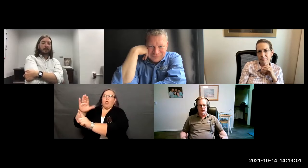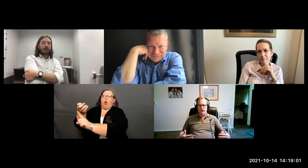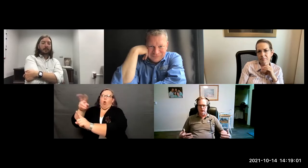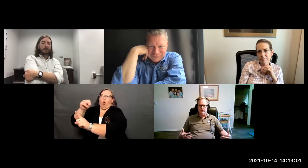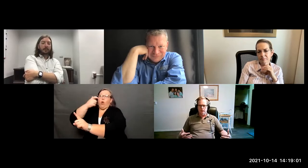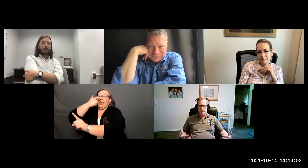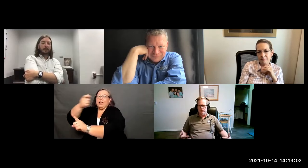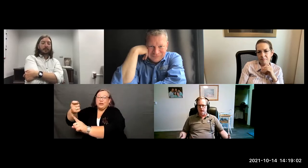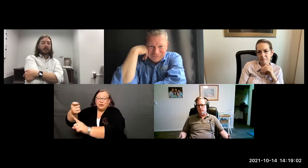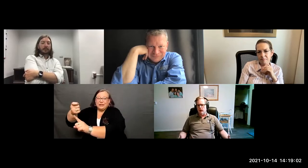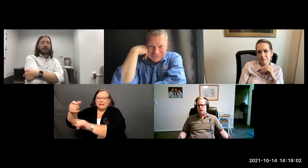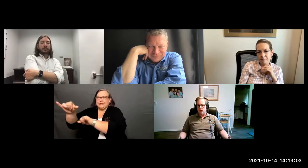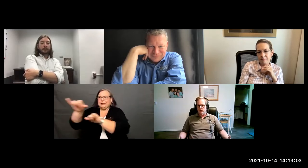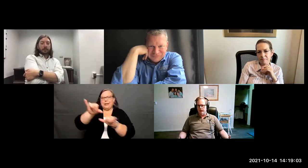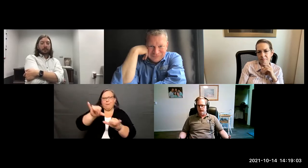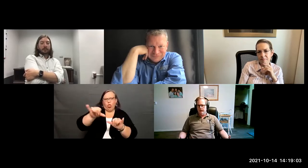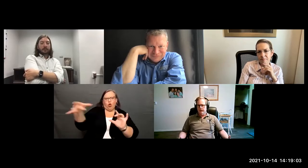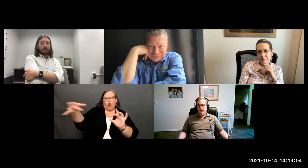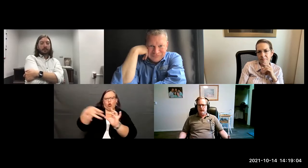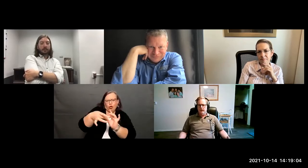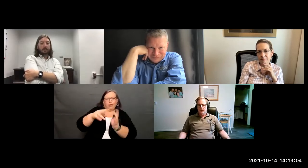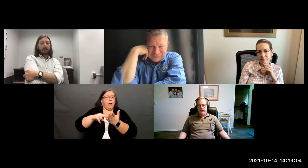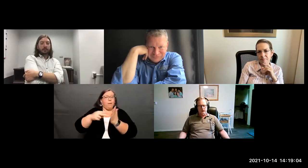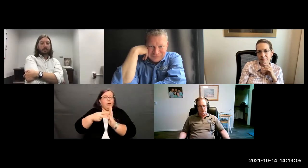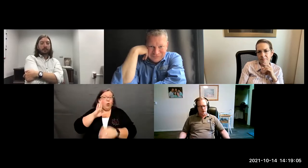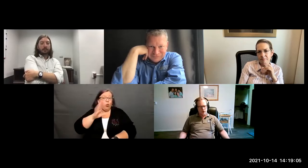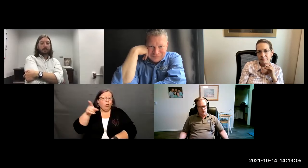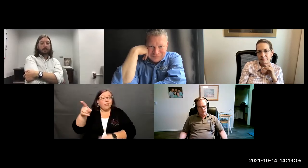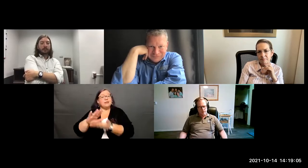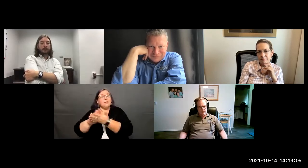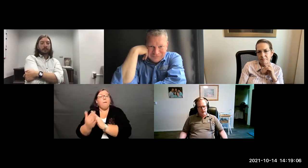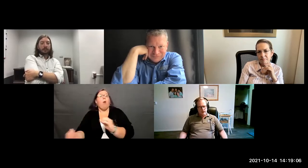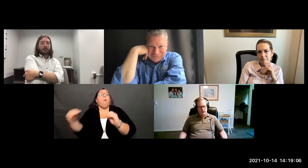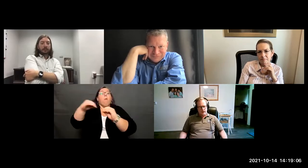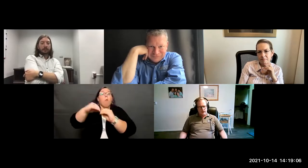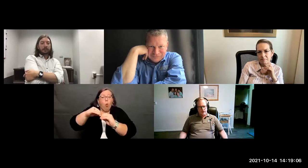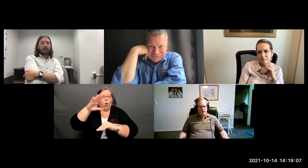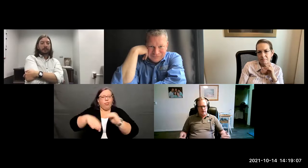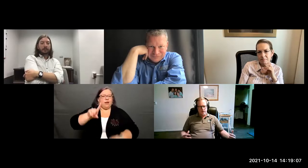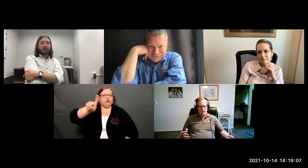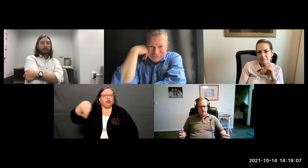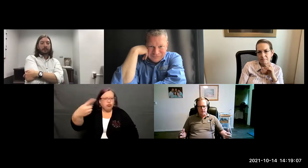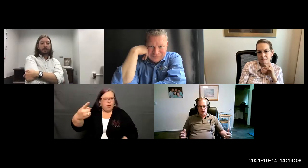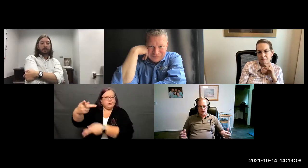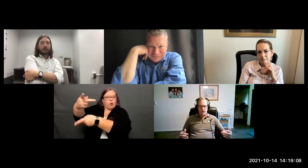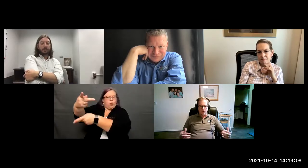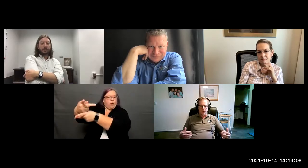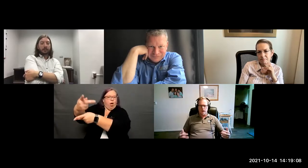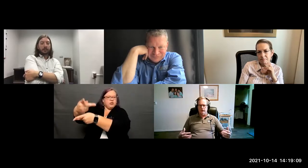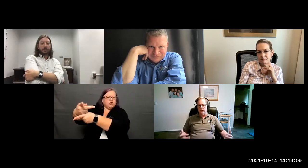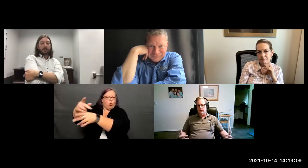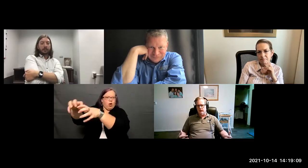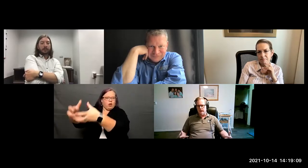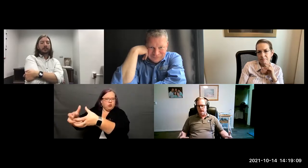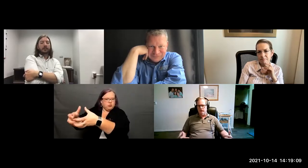relative to being merely a repository. And so the dilemma with this